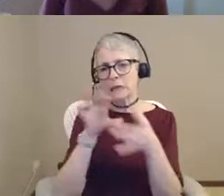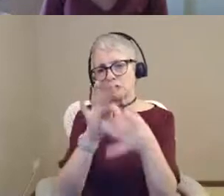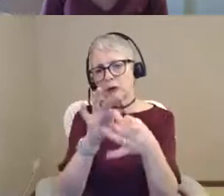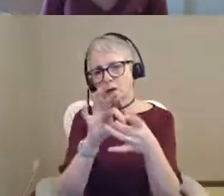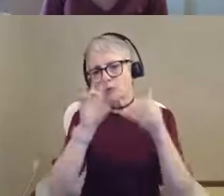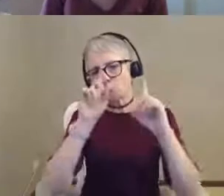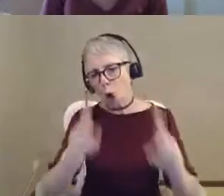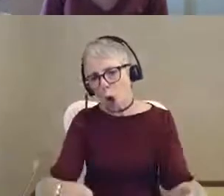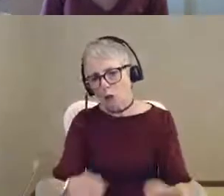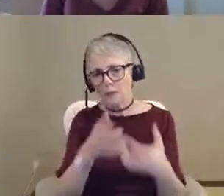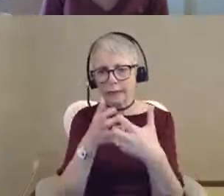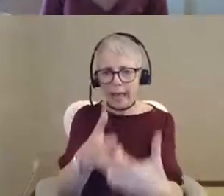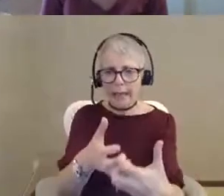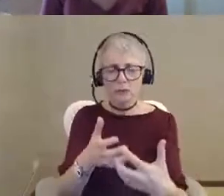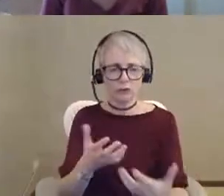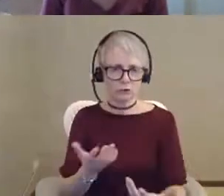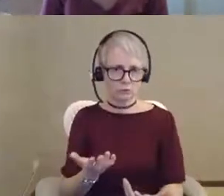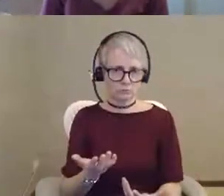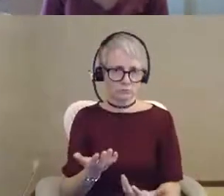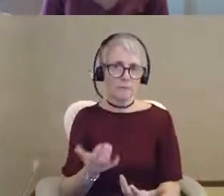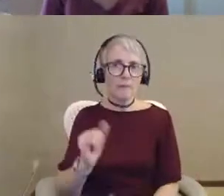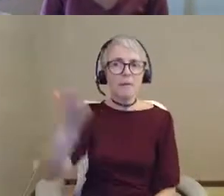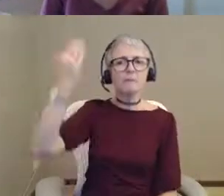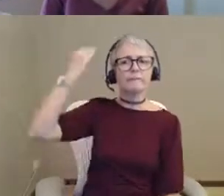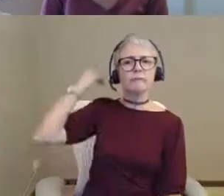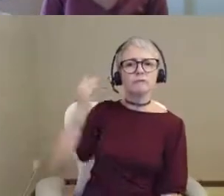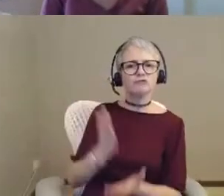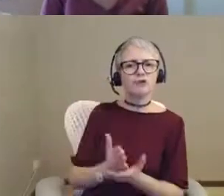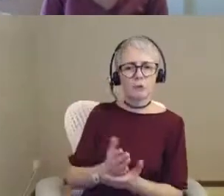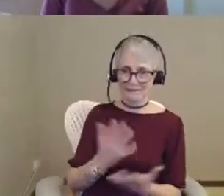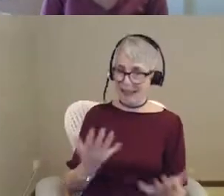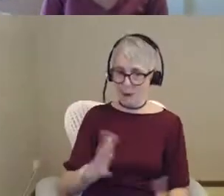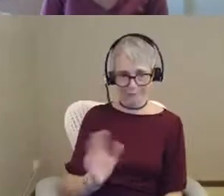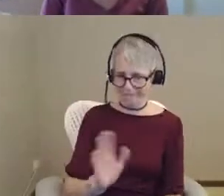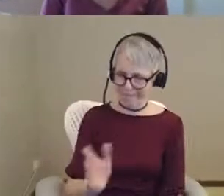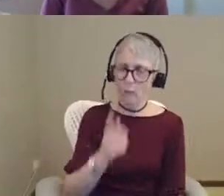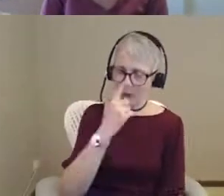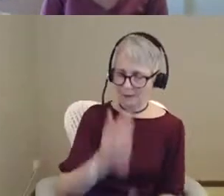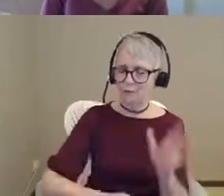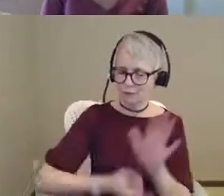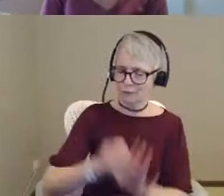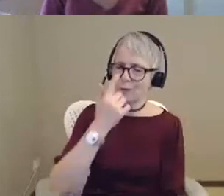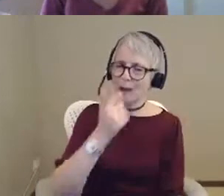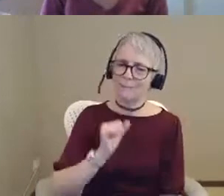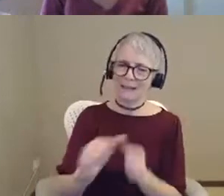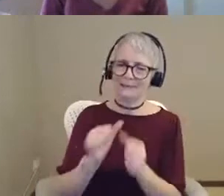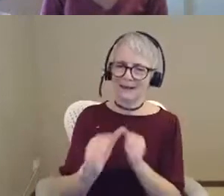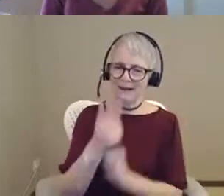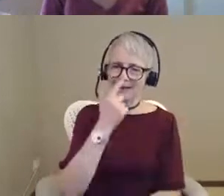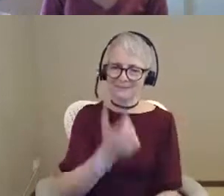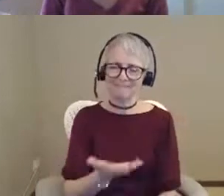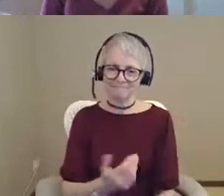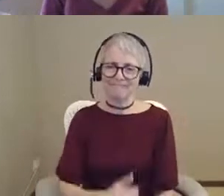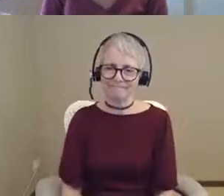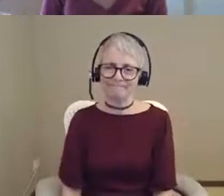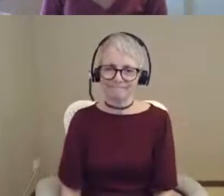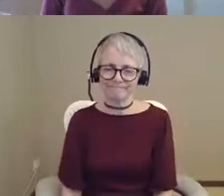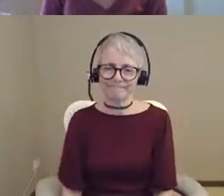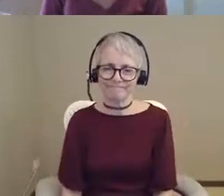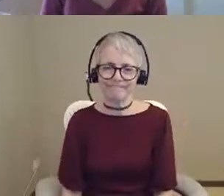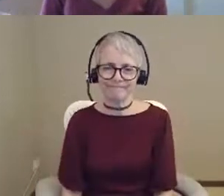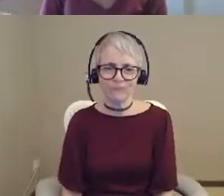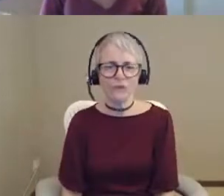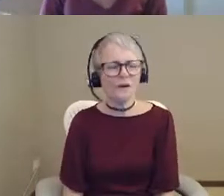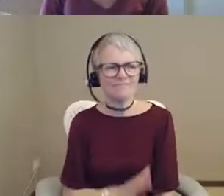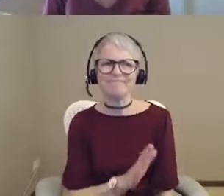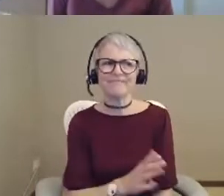which perhaps was really true at one point, but definitely not true now. Right. Yeah, for me, I need to make sure that